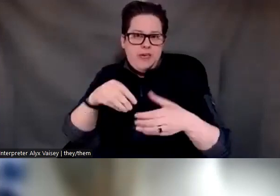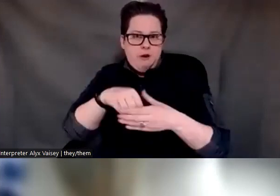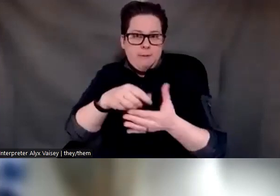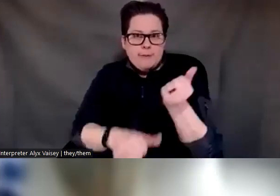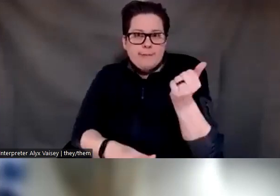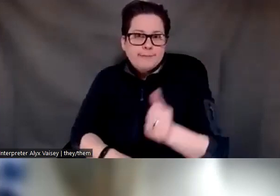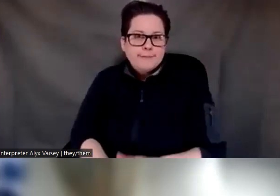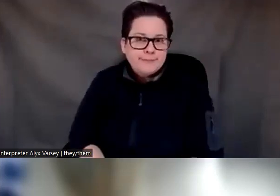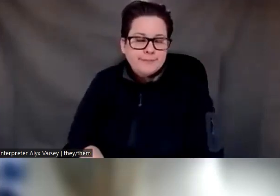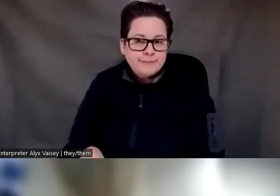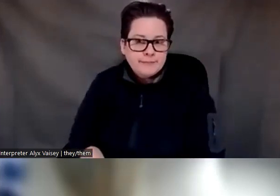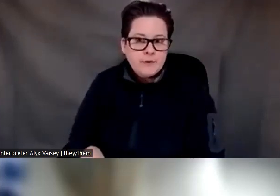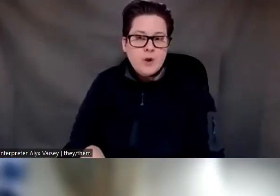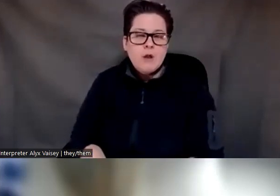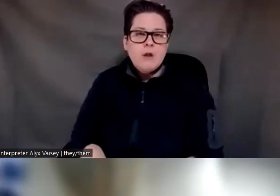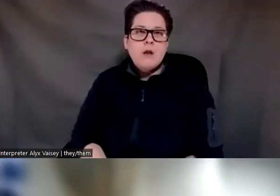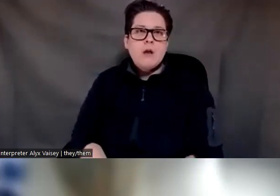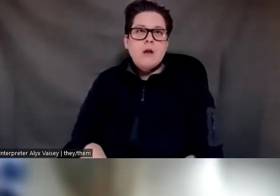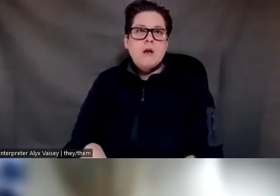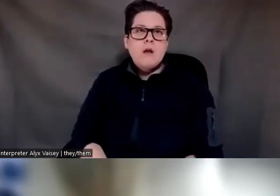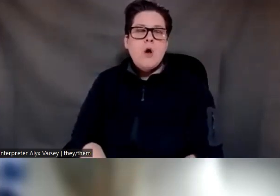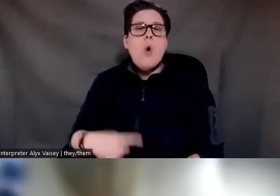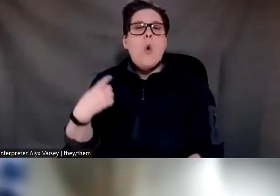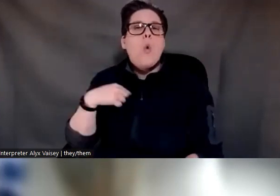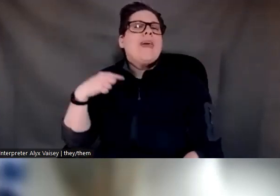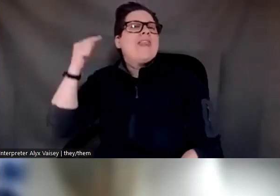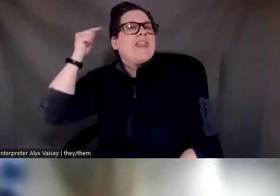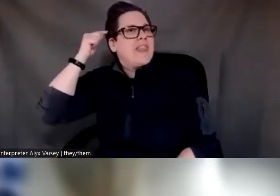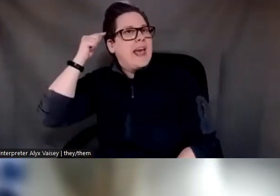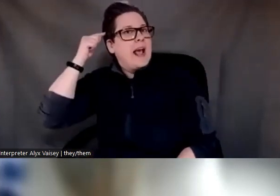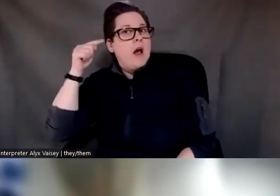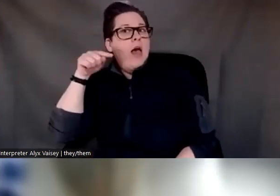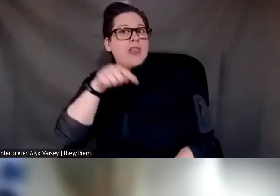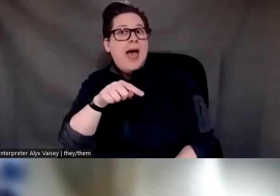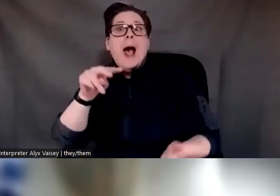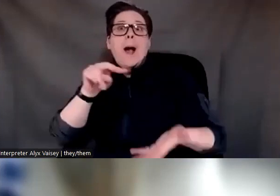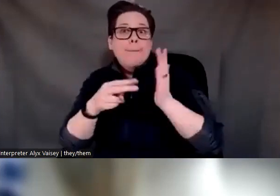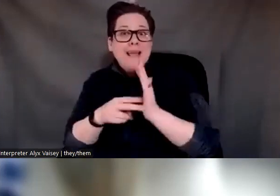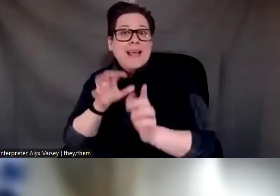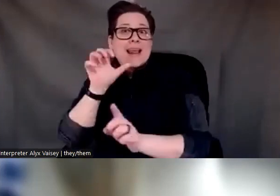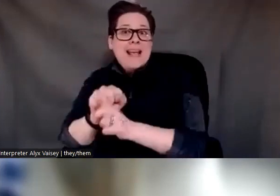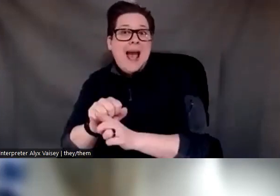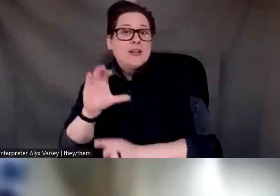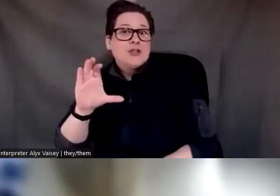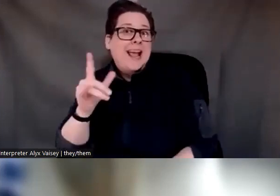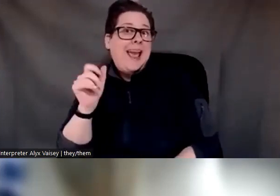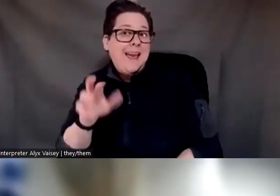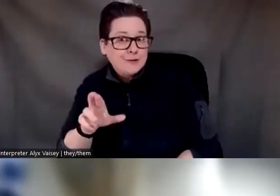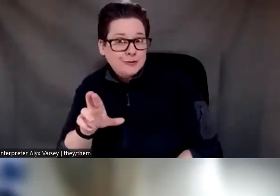present. We think of it as a colon cancer screening test because